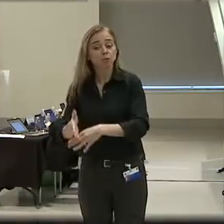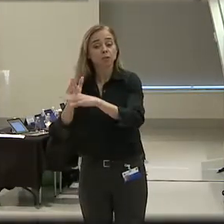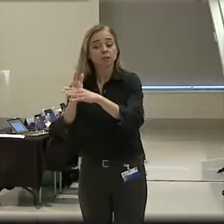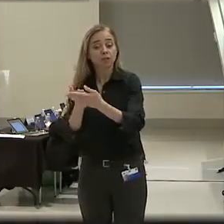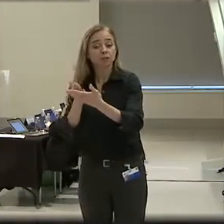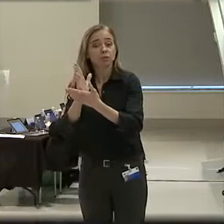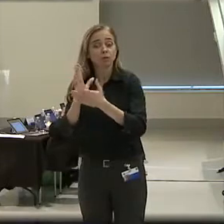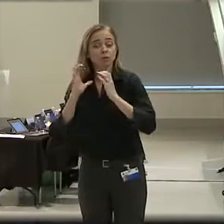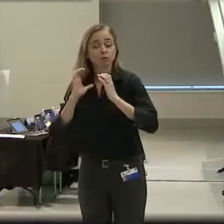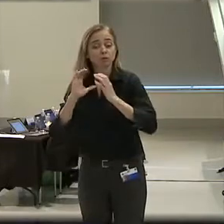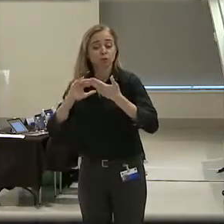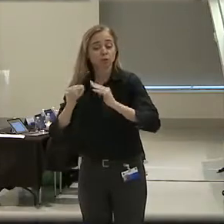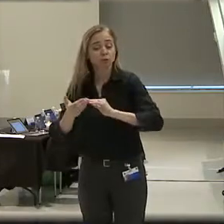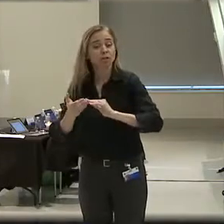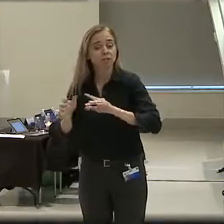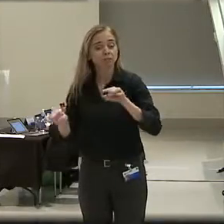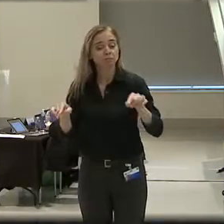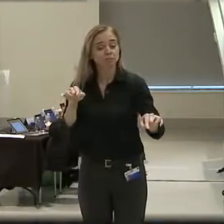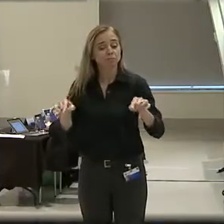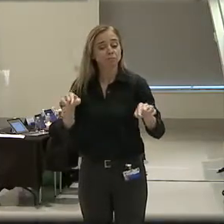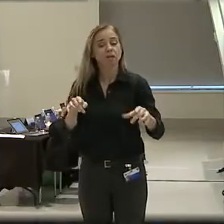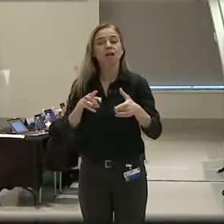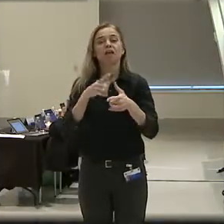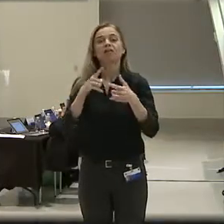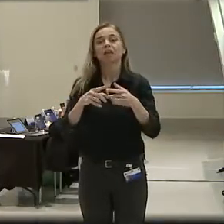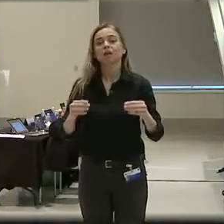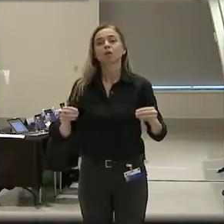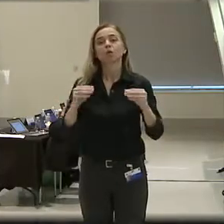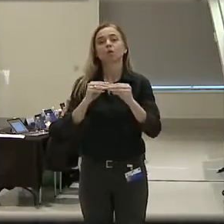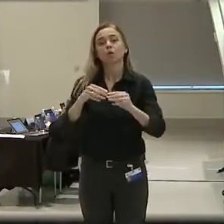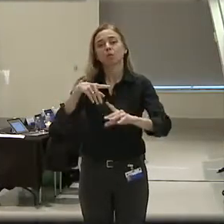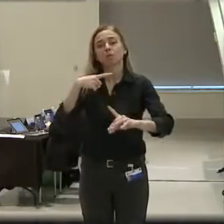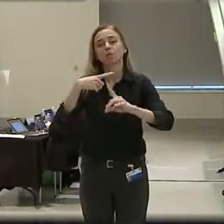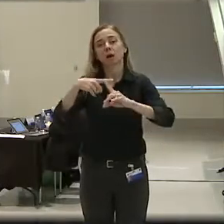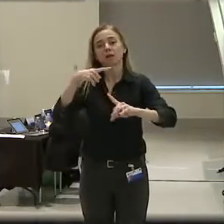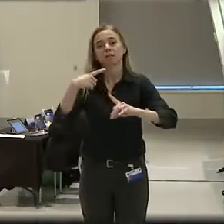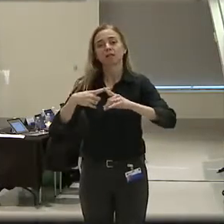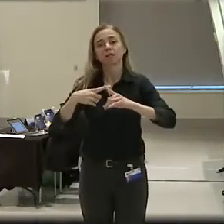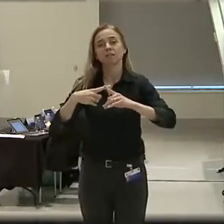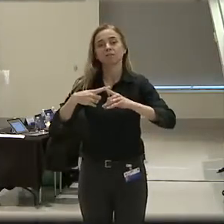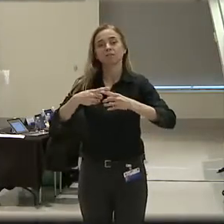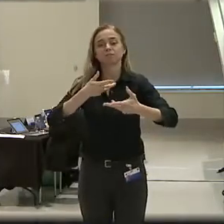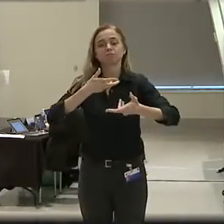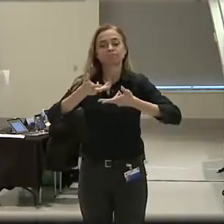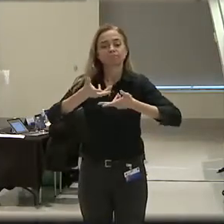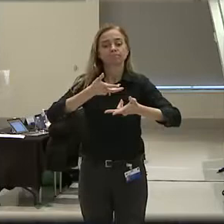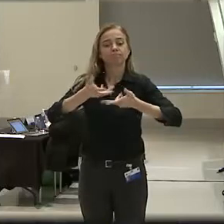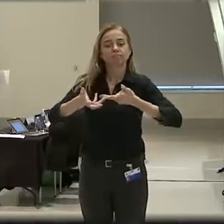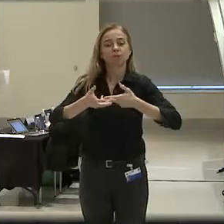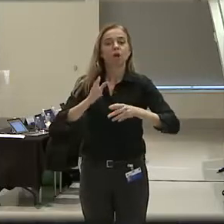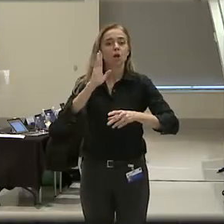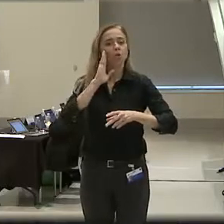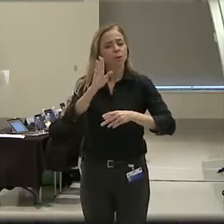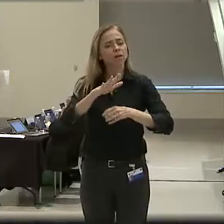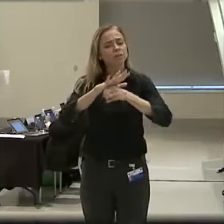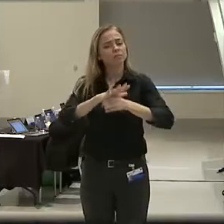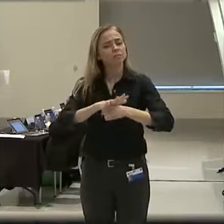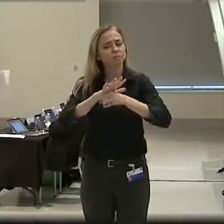of the community, I think you can maybe start to have a more constructive dialogue. I think there's going to be some tension